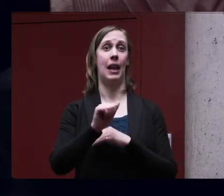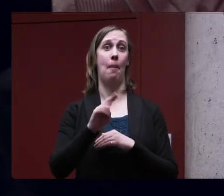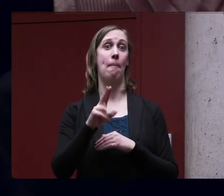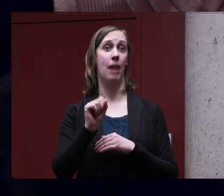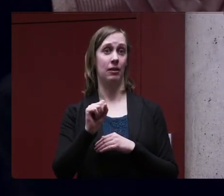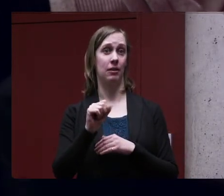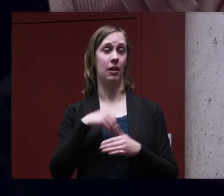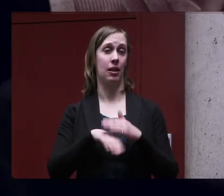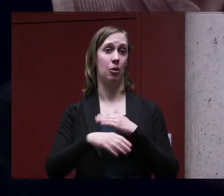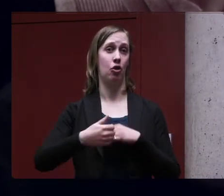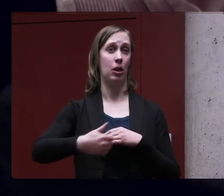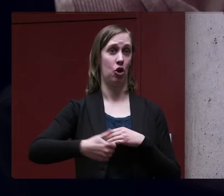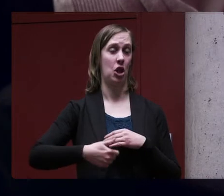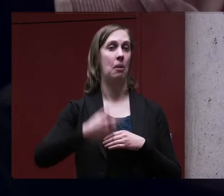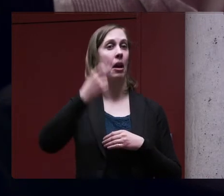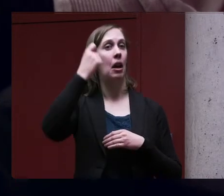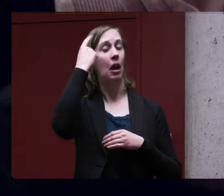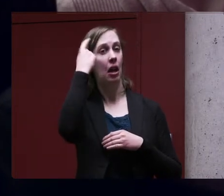is difficult.